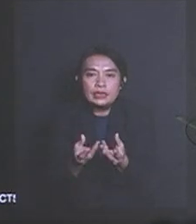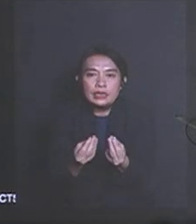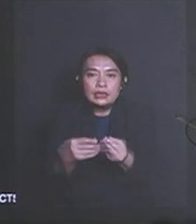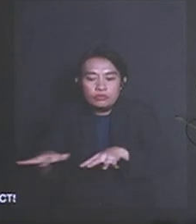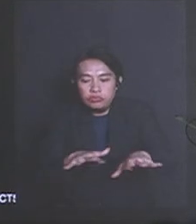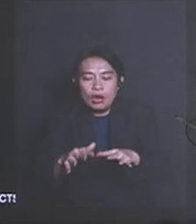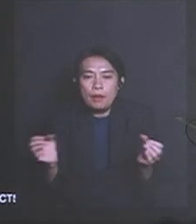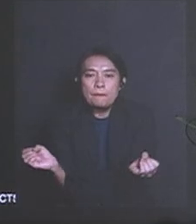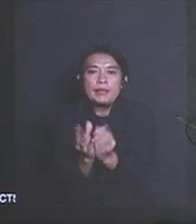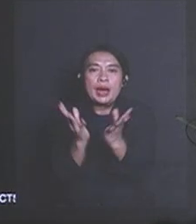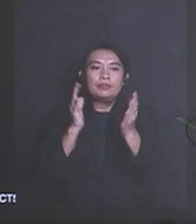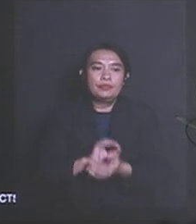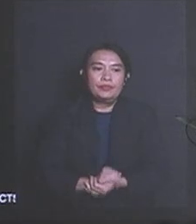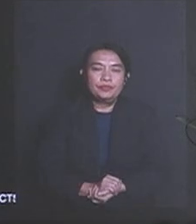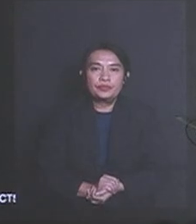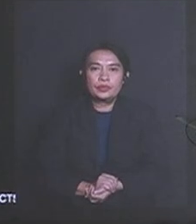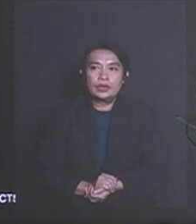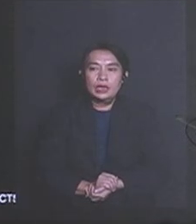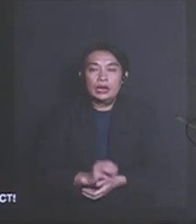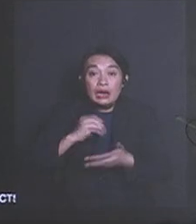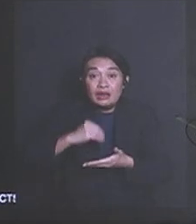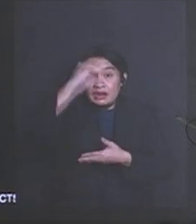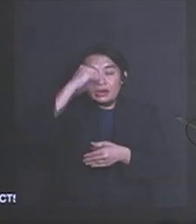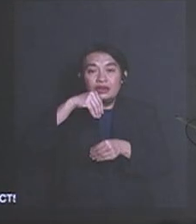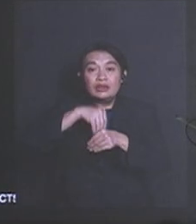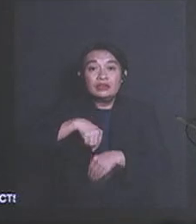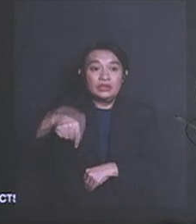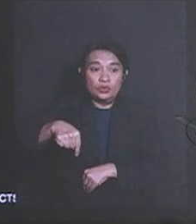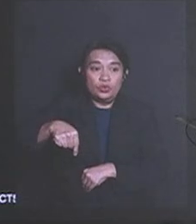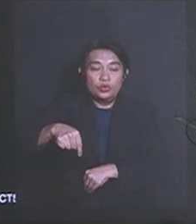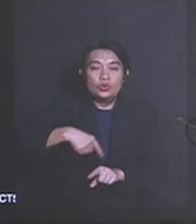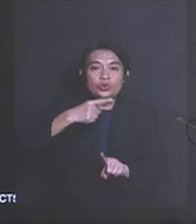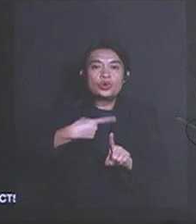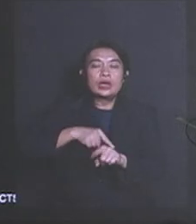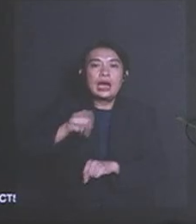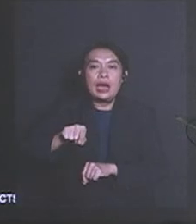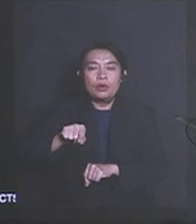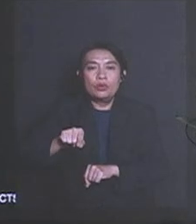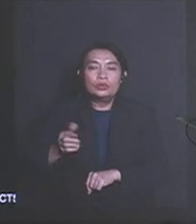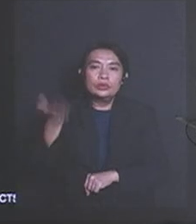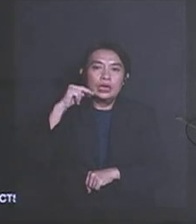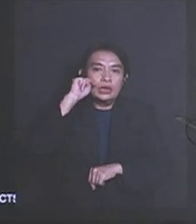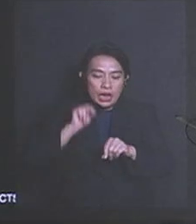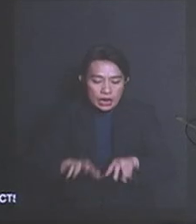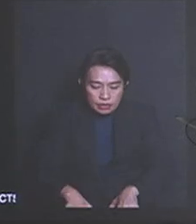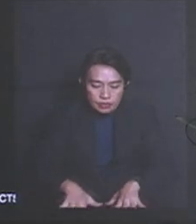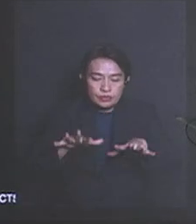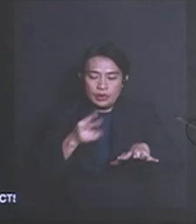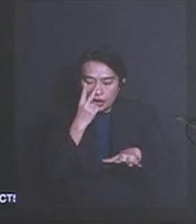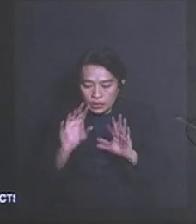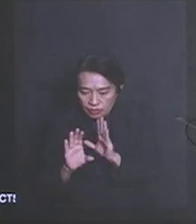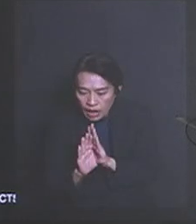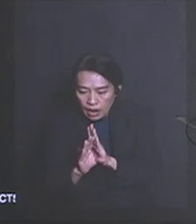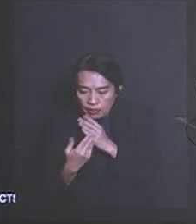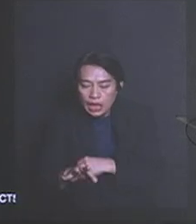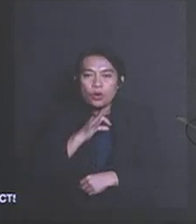classroom with the rain and flood. So after seeing this picture, we decided that we want to be part of the program and to do something.